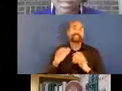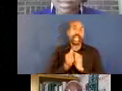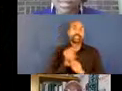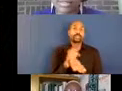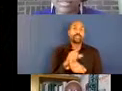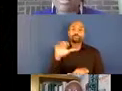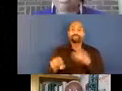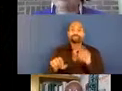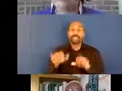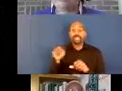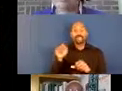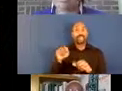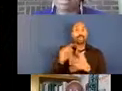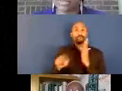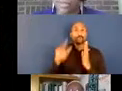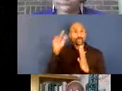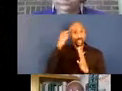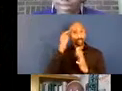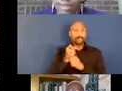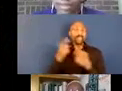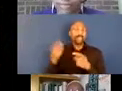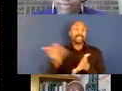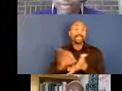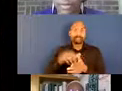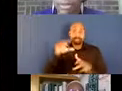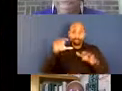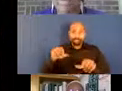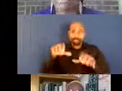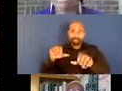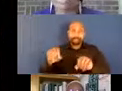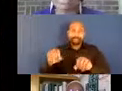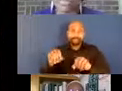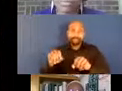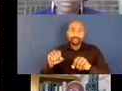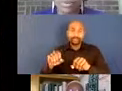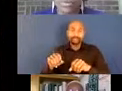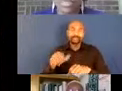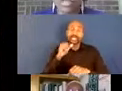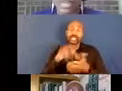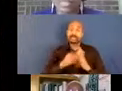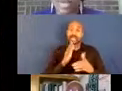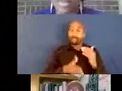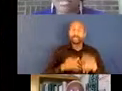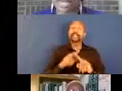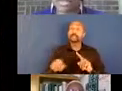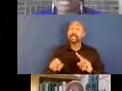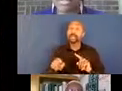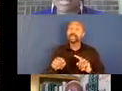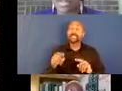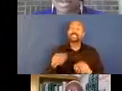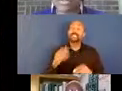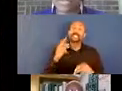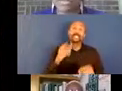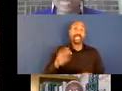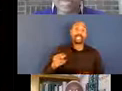incomplete, it is a distortion of our lived realities. My manuscript privileges transnational solidarities